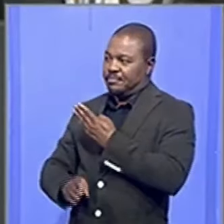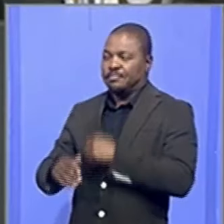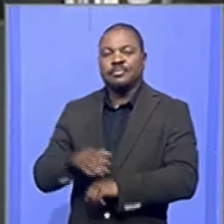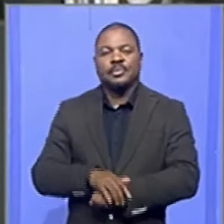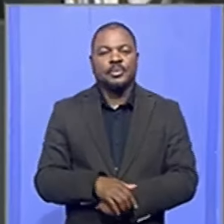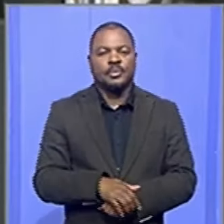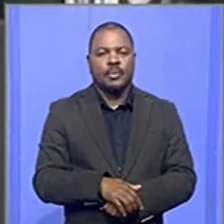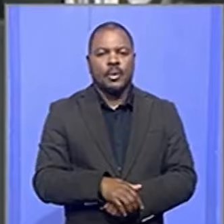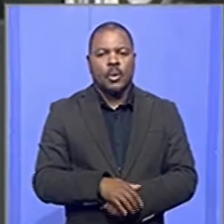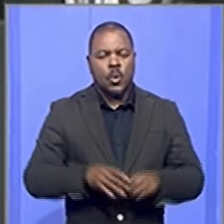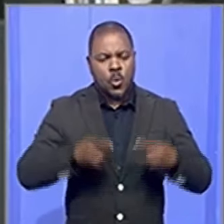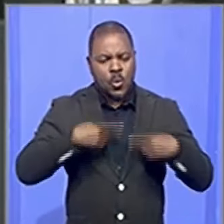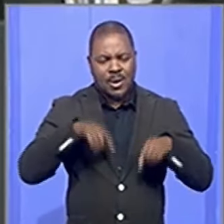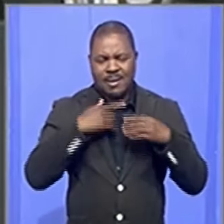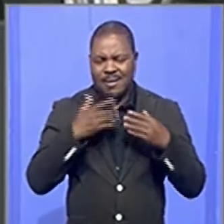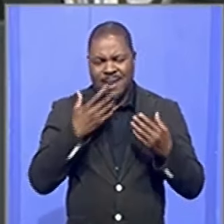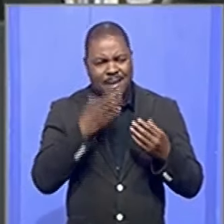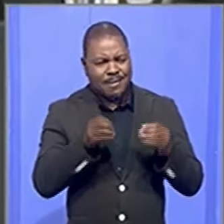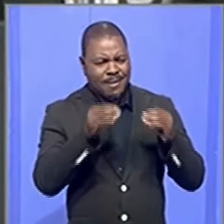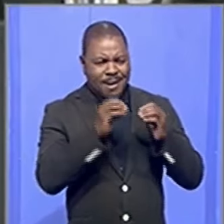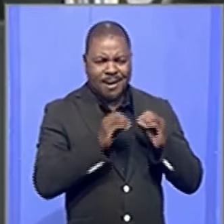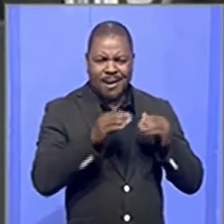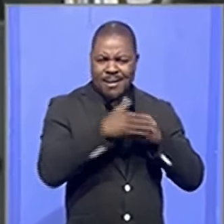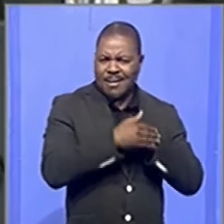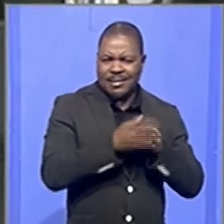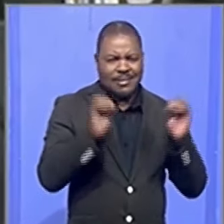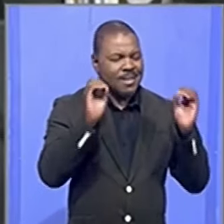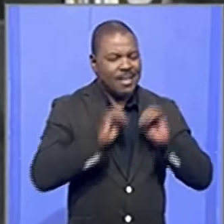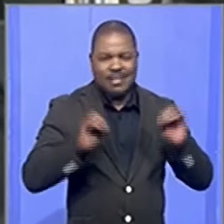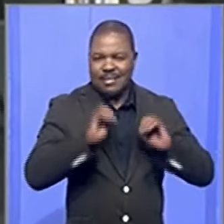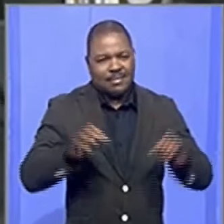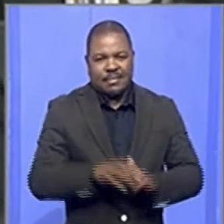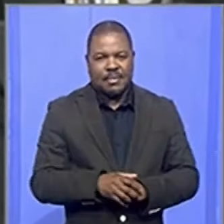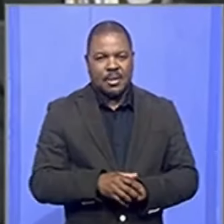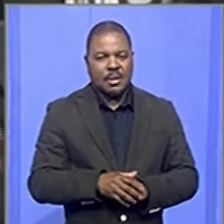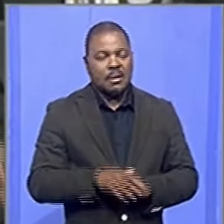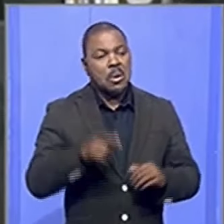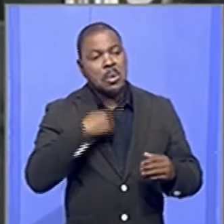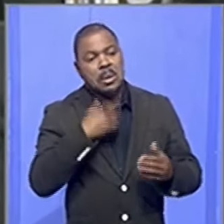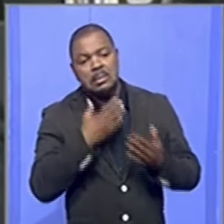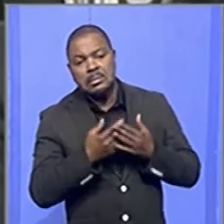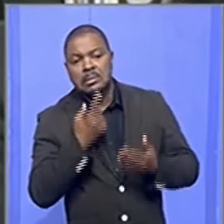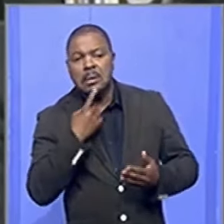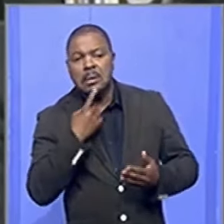We have nothing to hide. There is just nothing that we can say we want to hide.